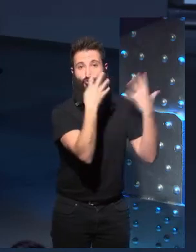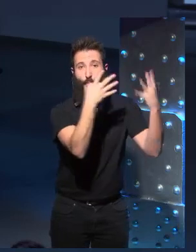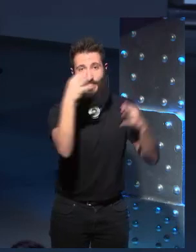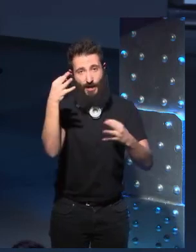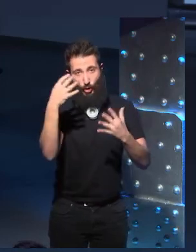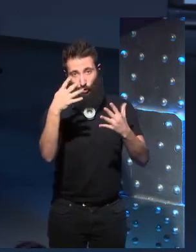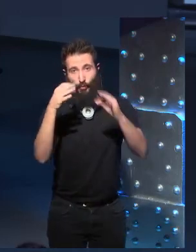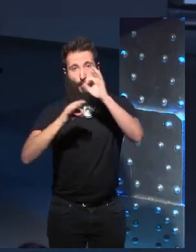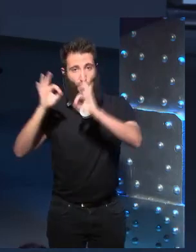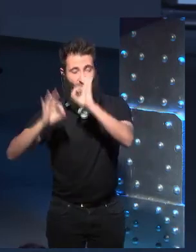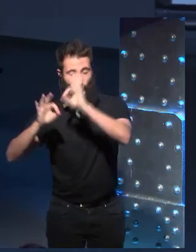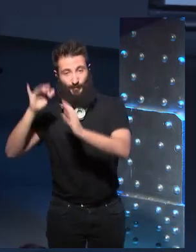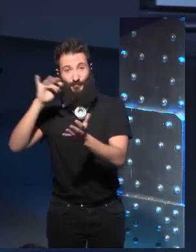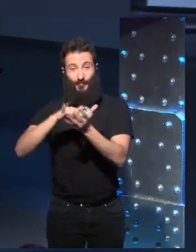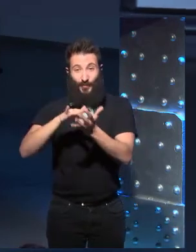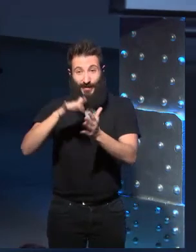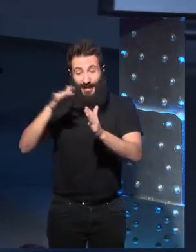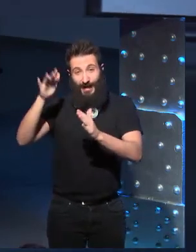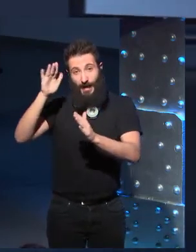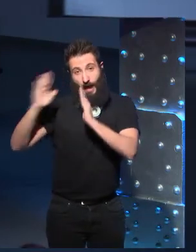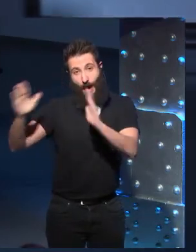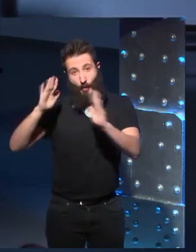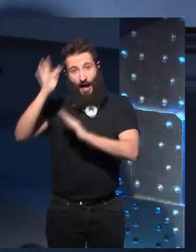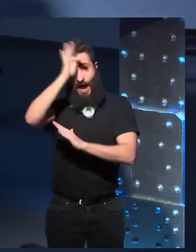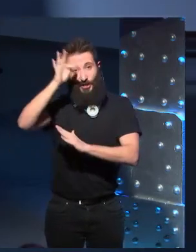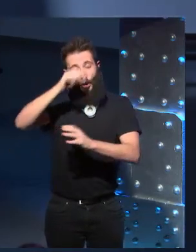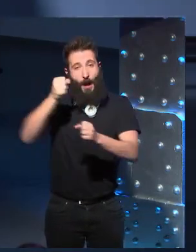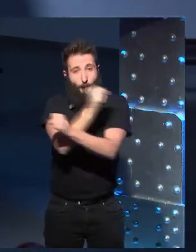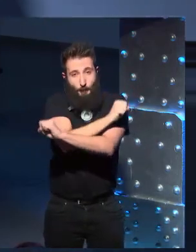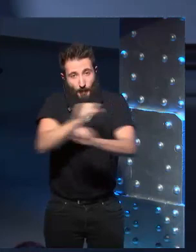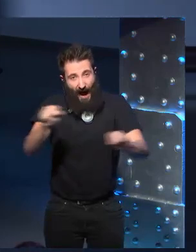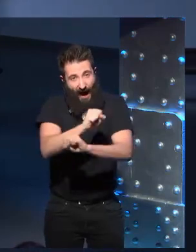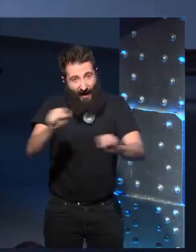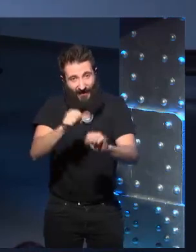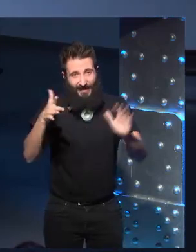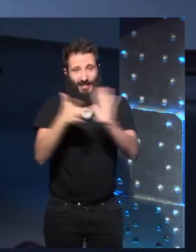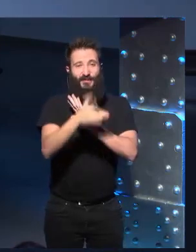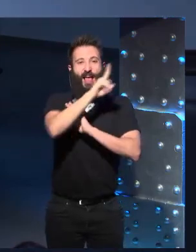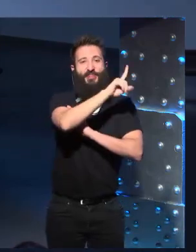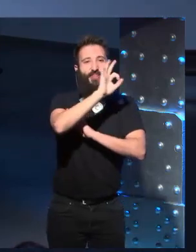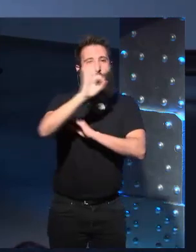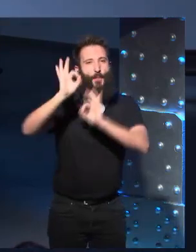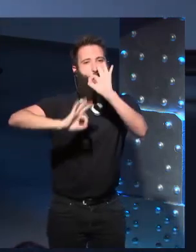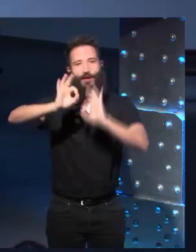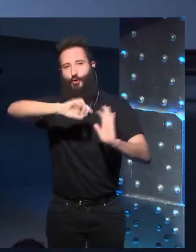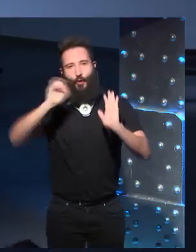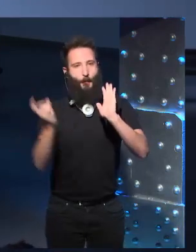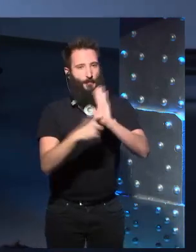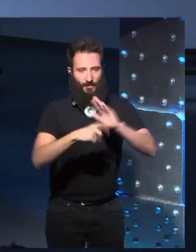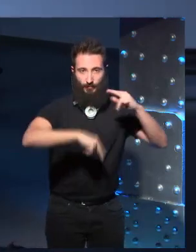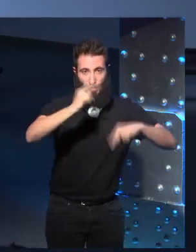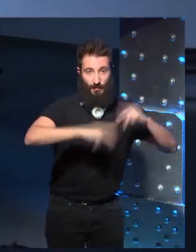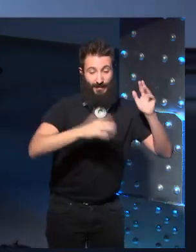About the time of the Big Bang, they made up for 100% of the matter we know in the universe. So